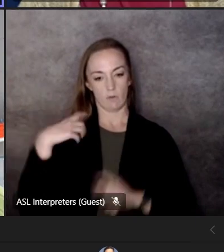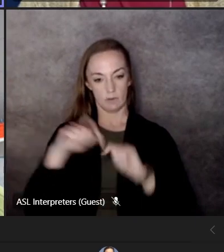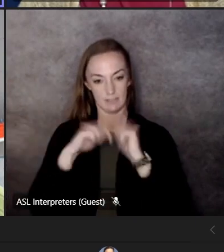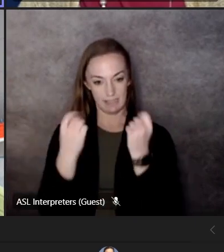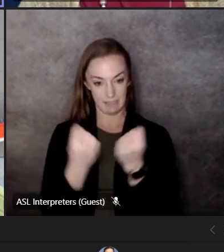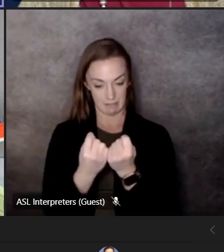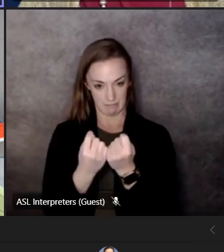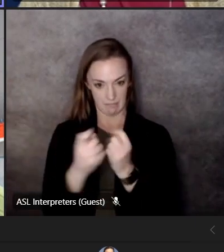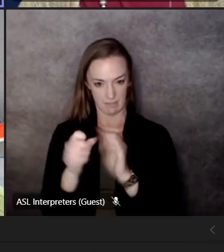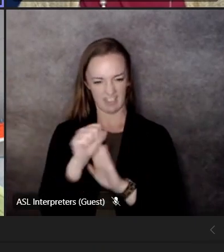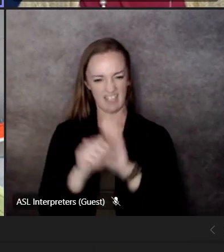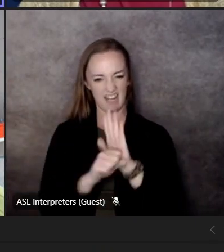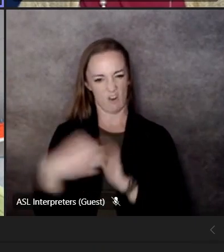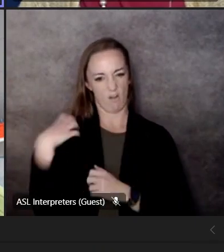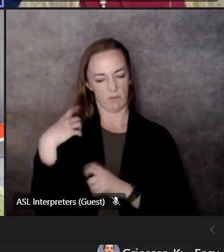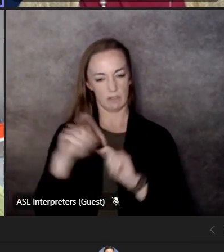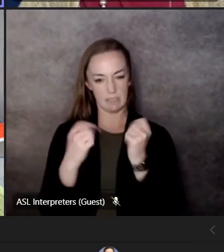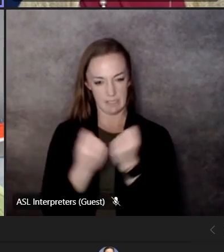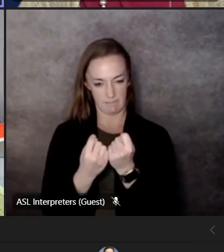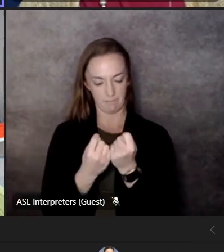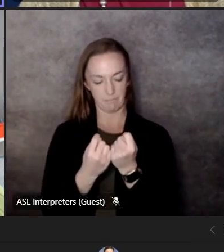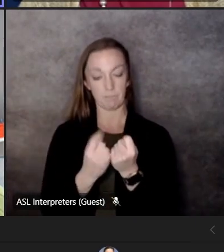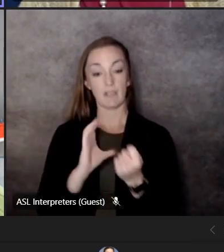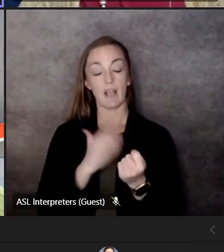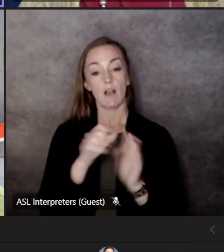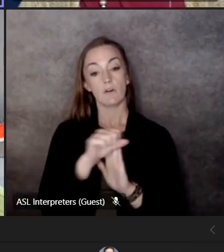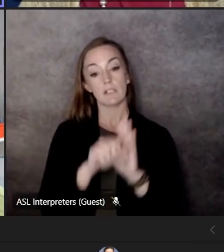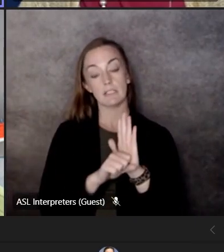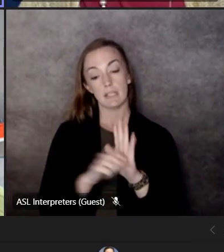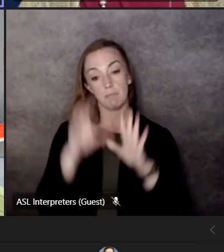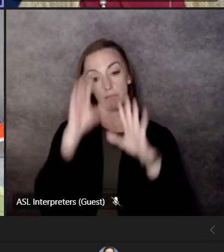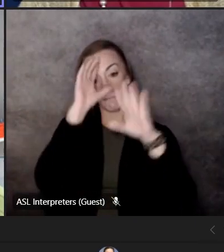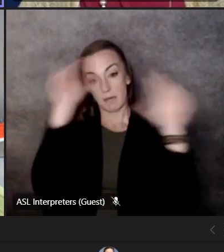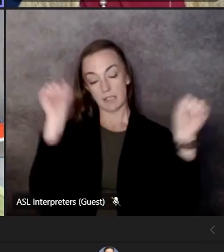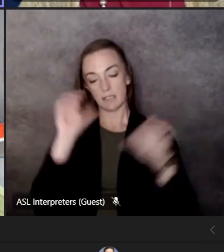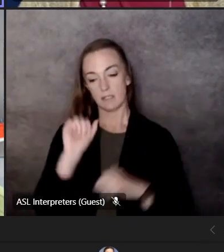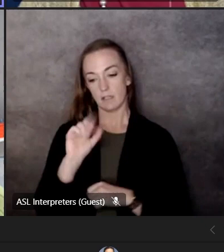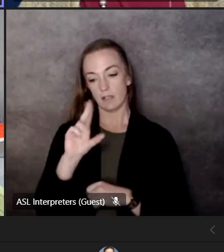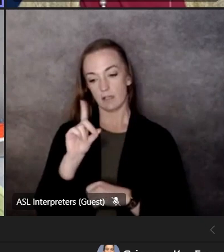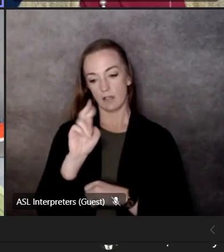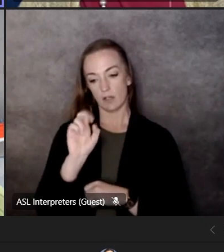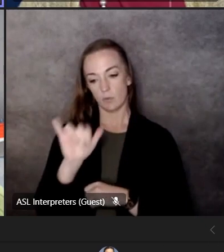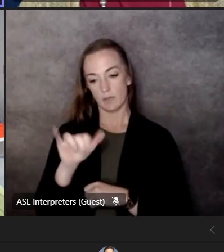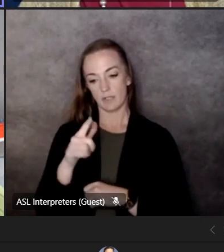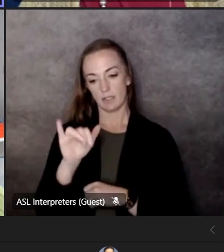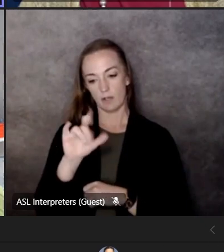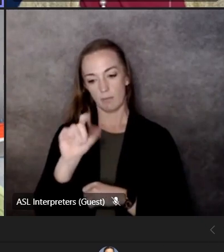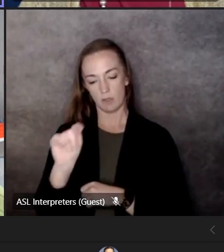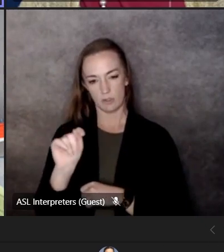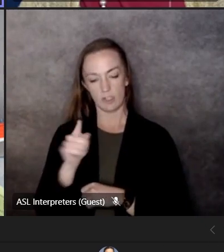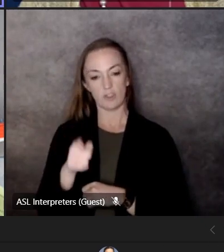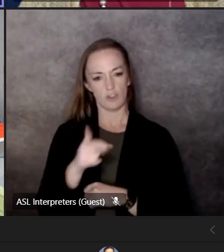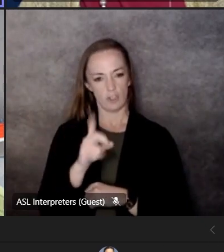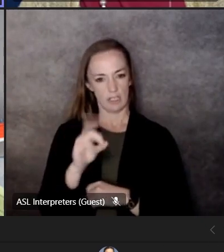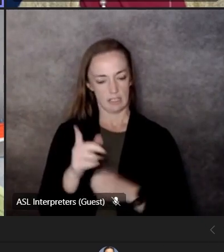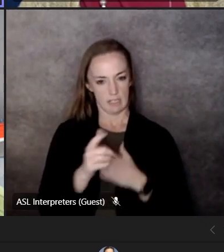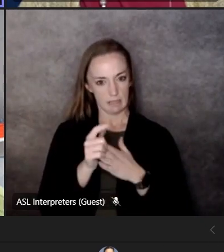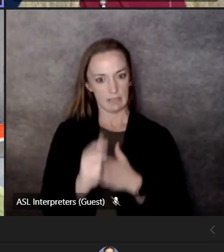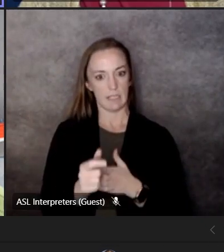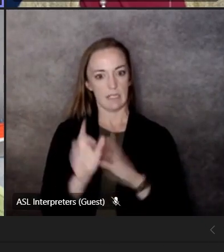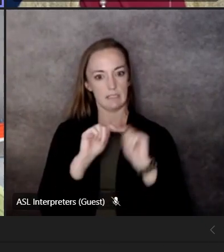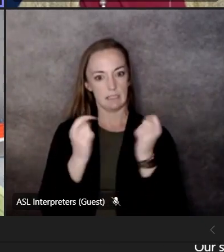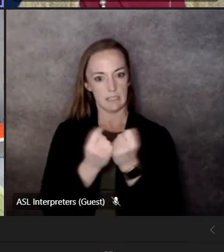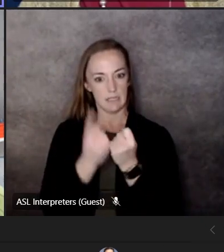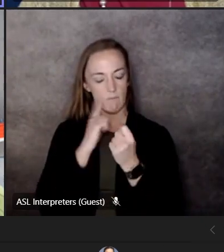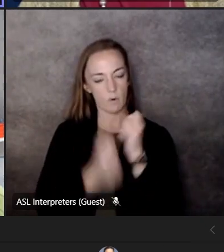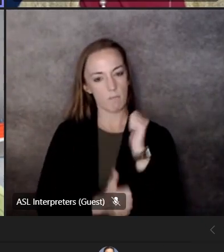me. Our state president, Ms. Audrey Gilbert, led our leadership team in much of the planning and execution of the conference. They served